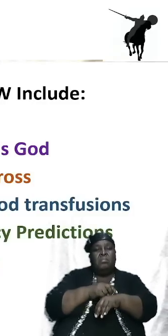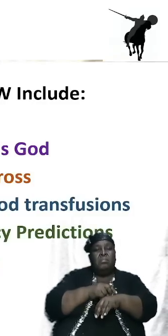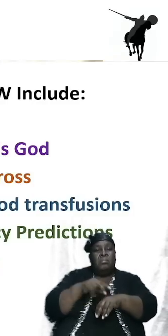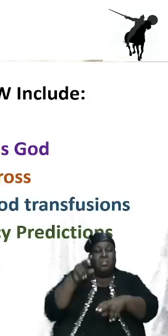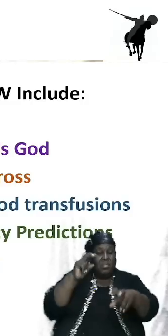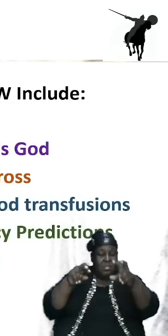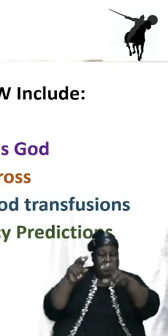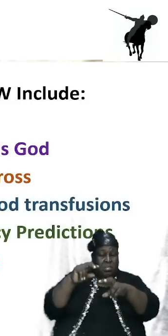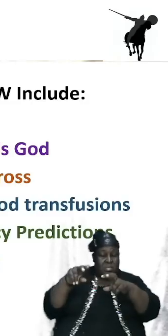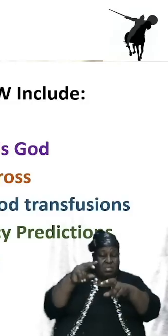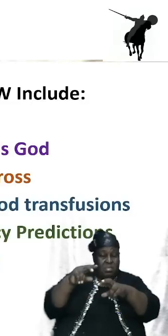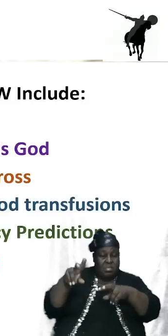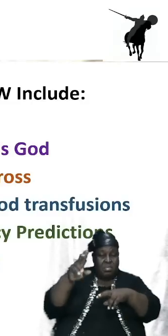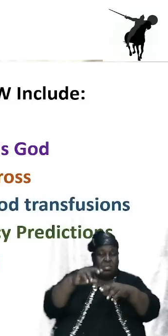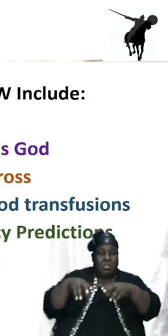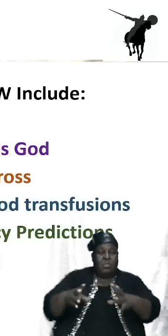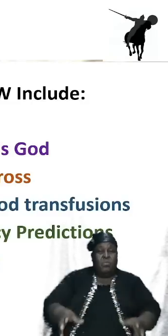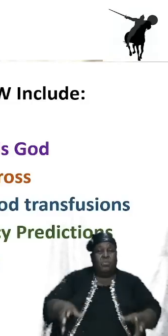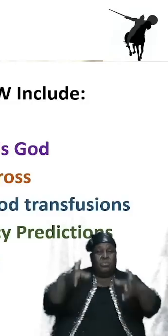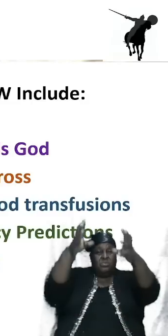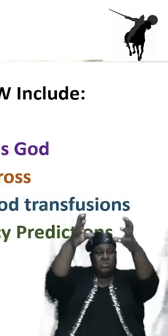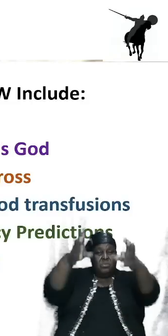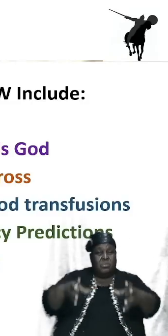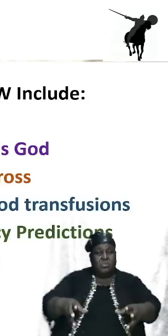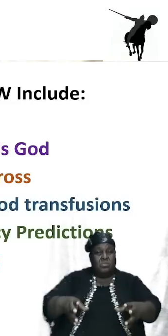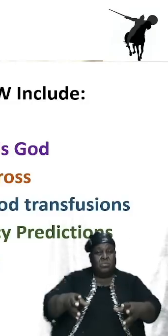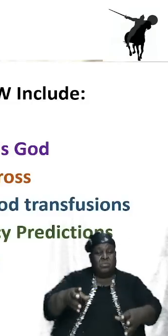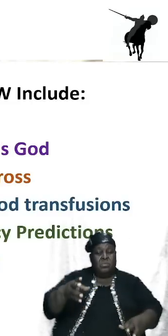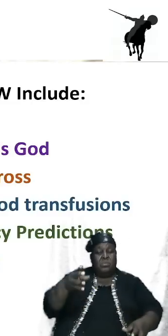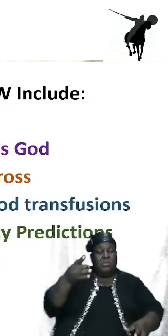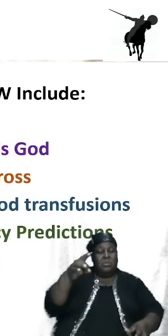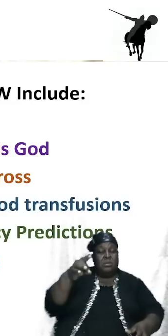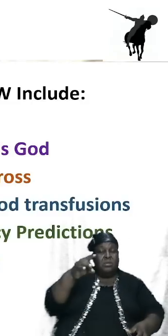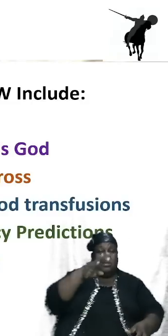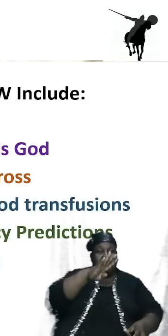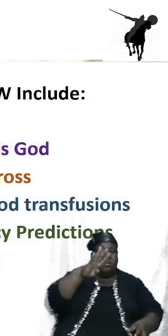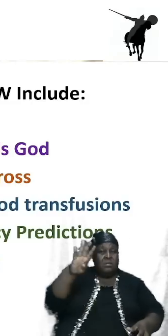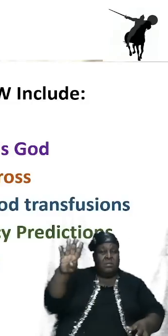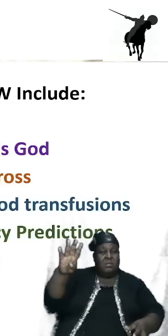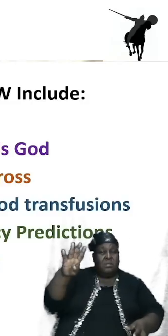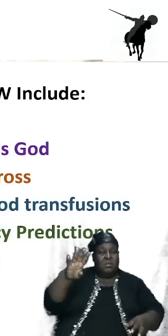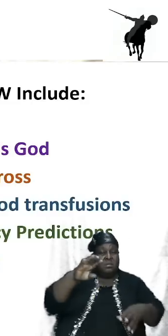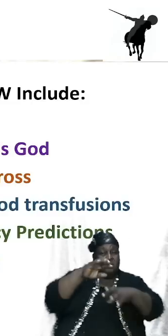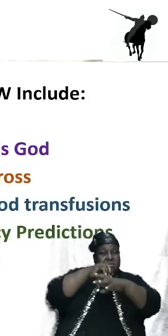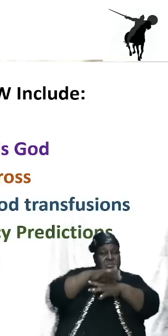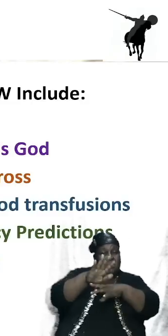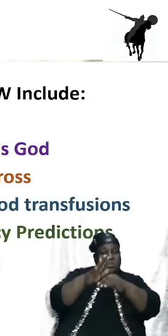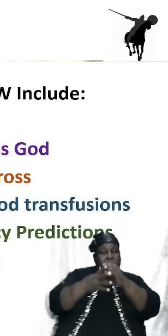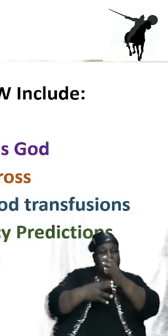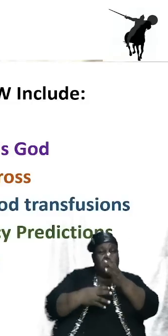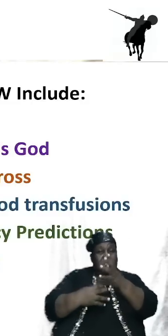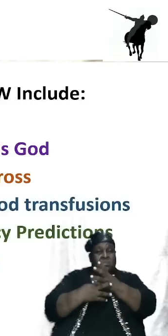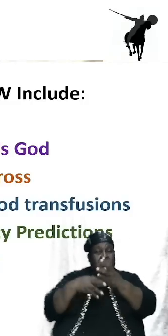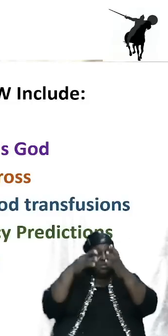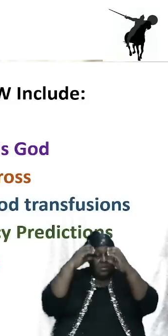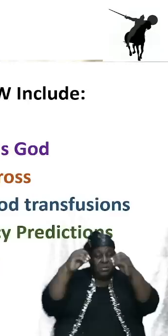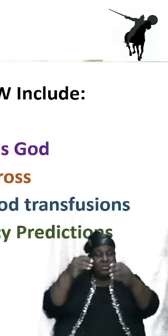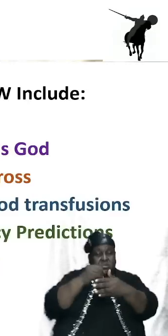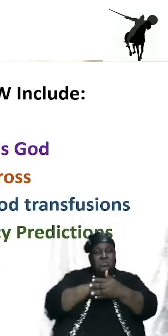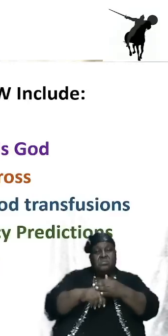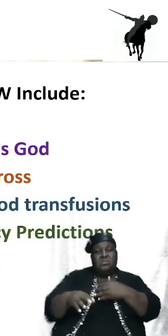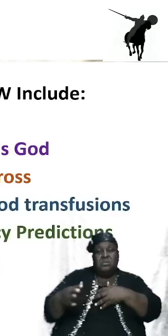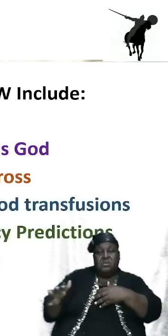Watchtower Society. Amen. In 1844. And they were sending out tracts. And they were teaching some things that obviously